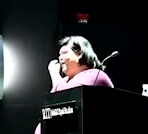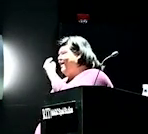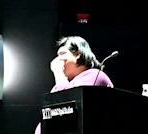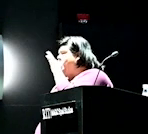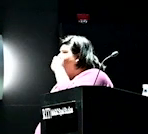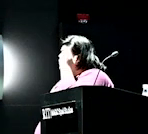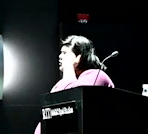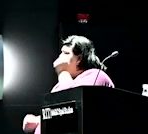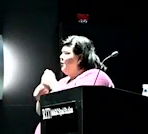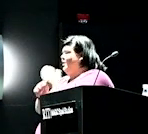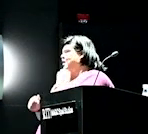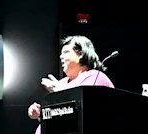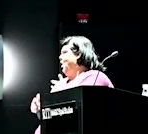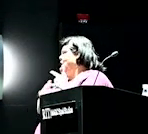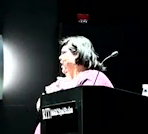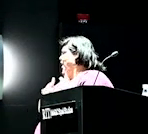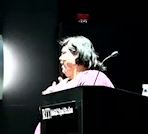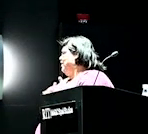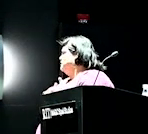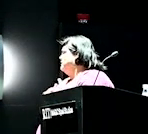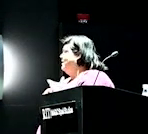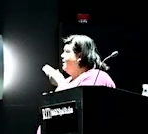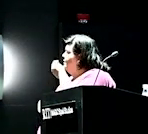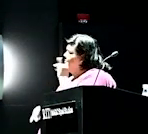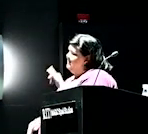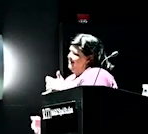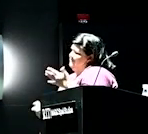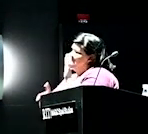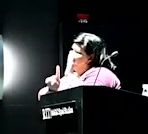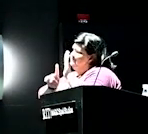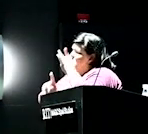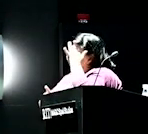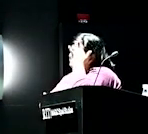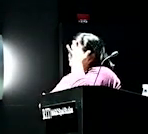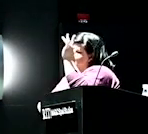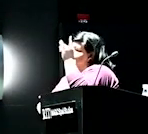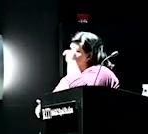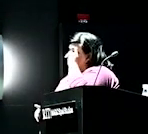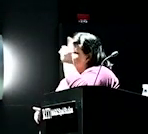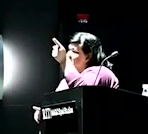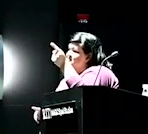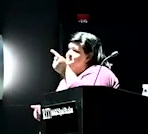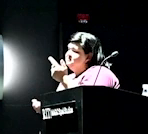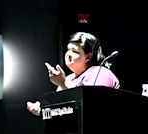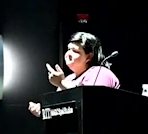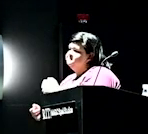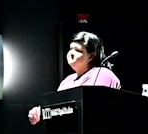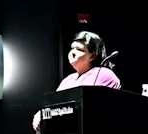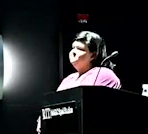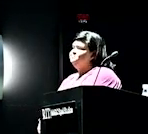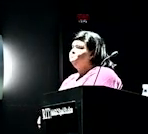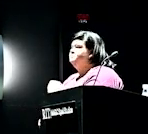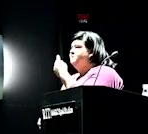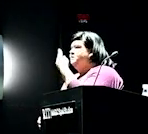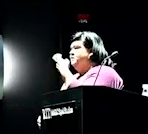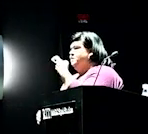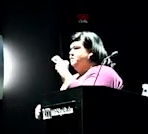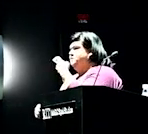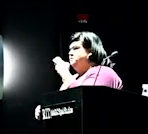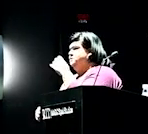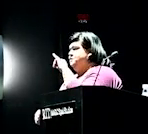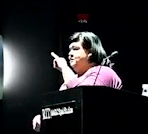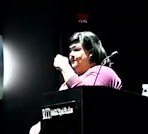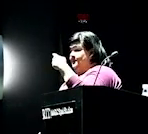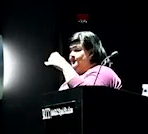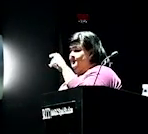And that is the genius of Jim Henson. He was really the